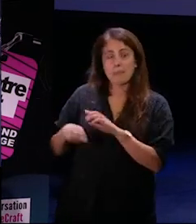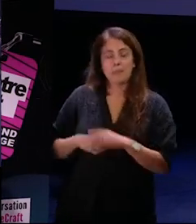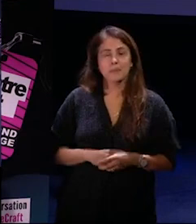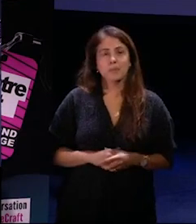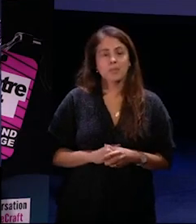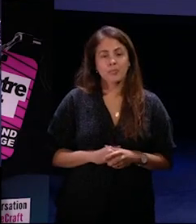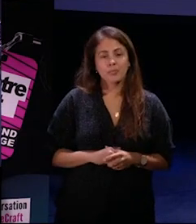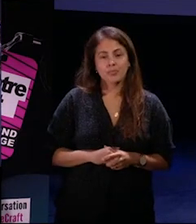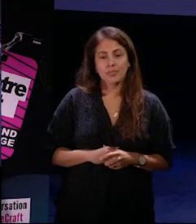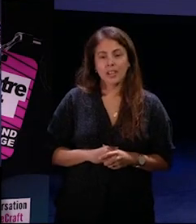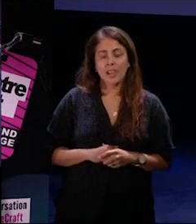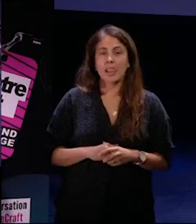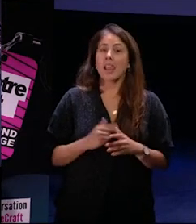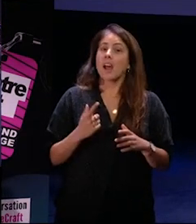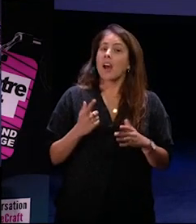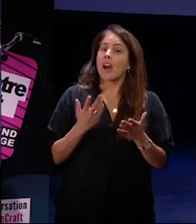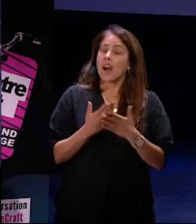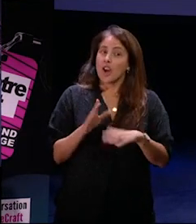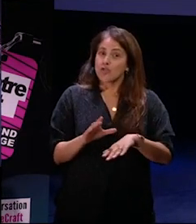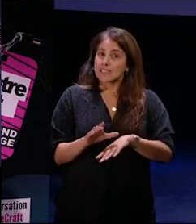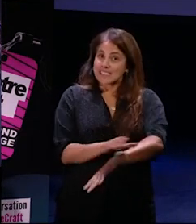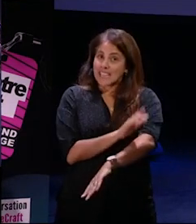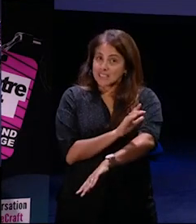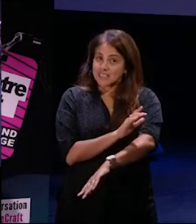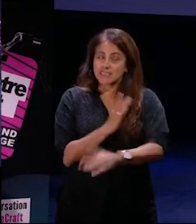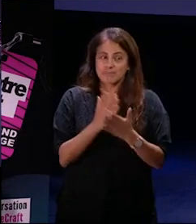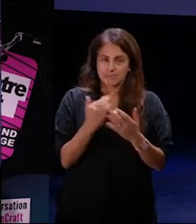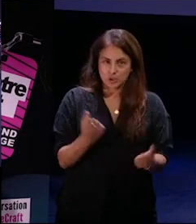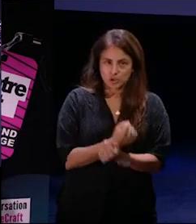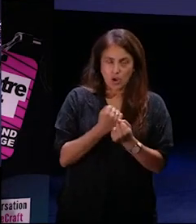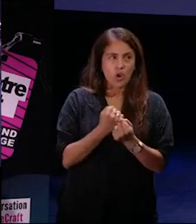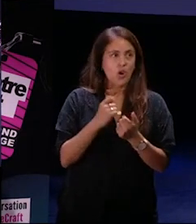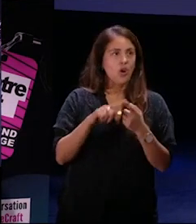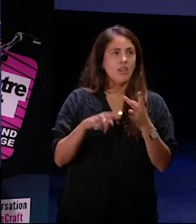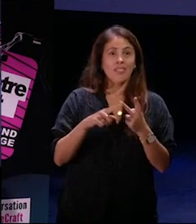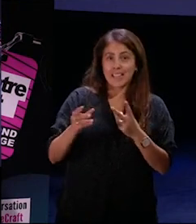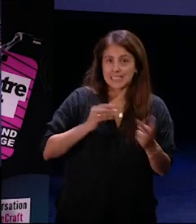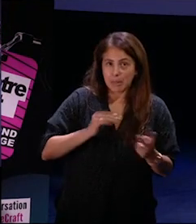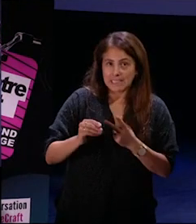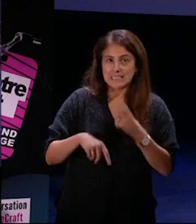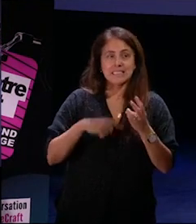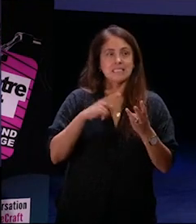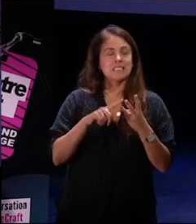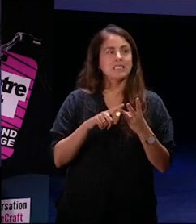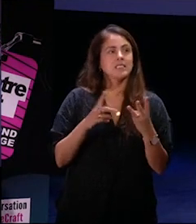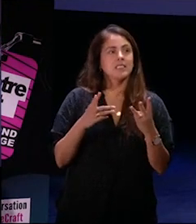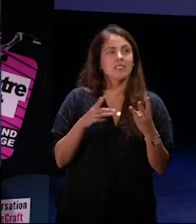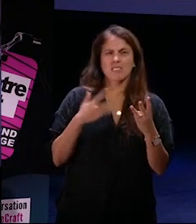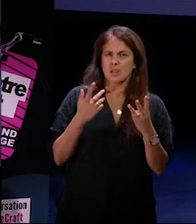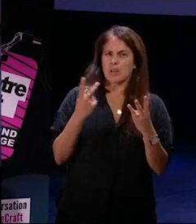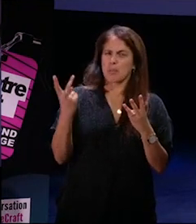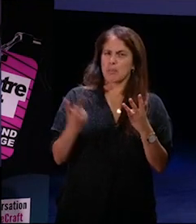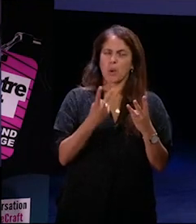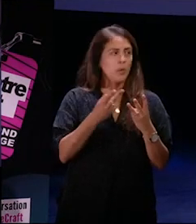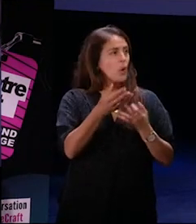Yeah. Well, I think resilience came through really strongly. I think flexibility And I think there was a huge sense from both the questions,